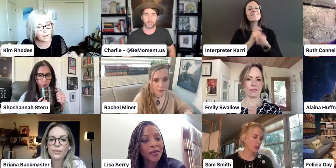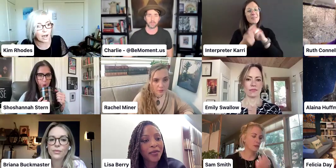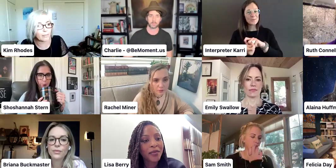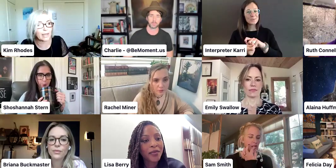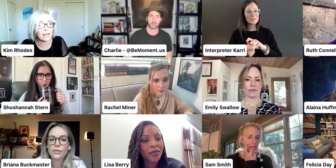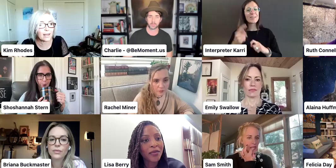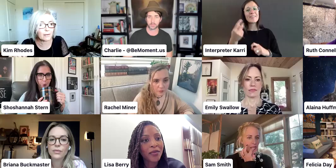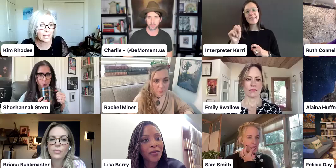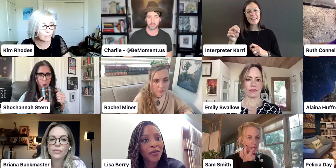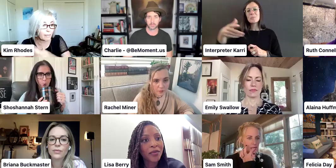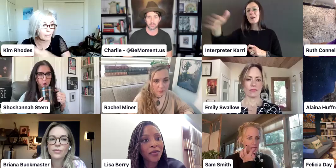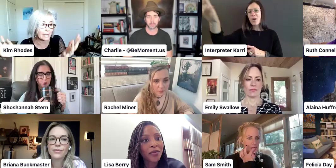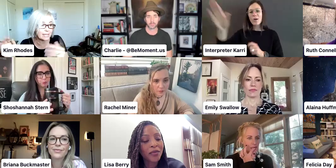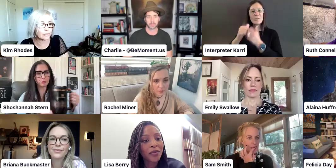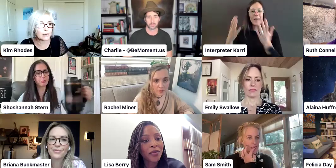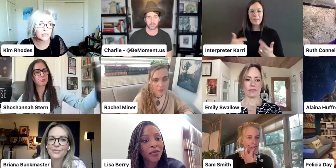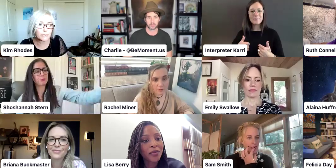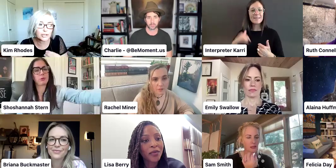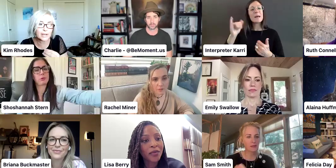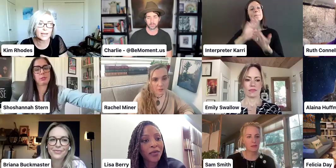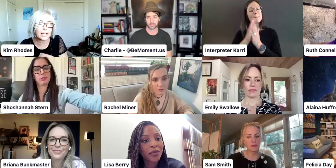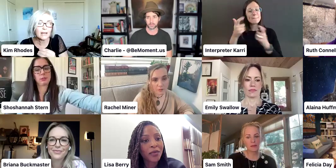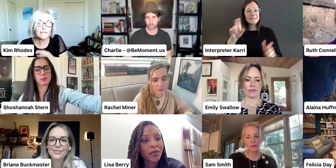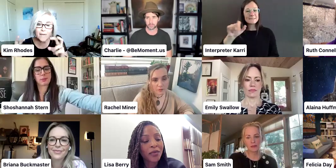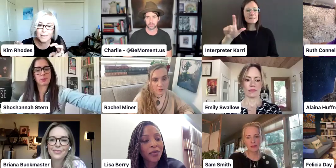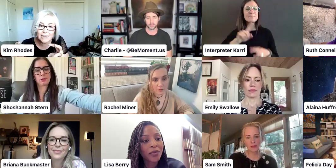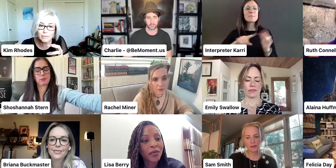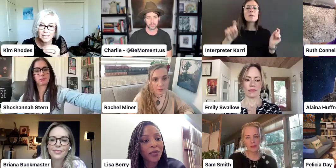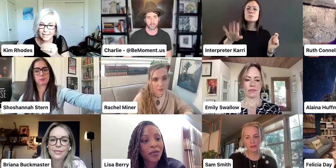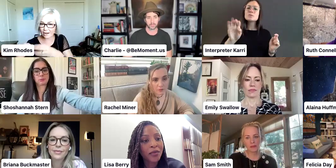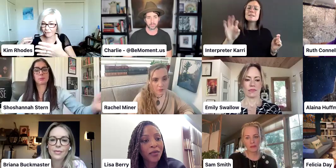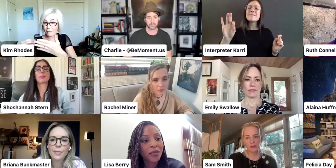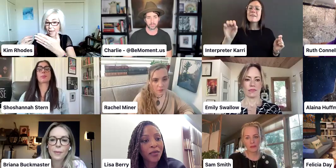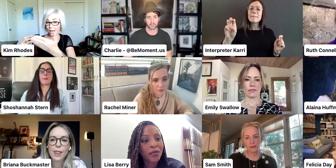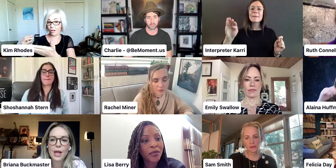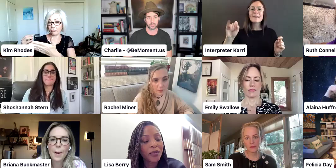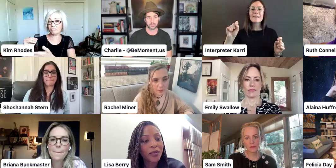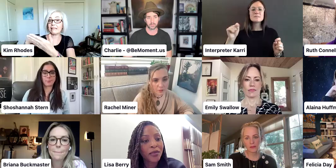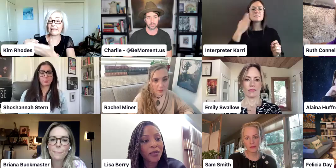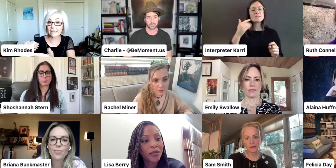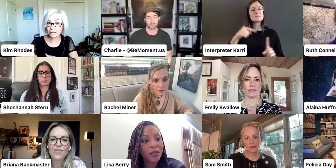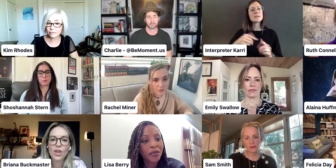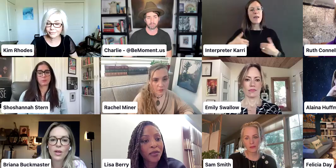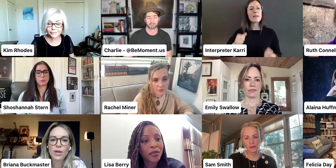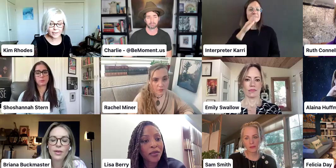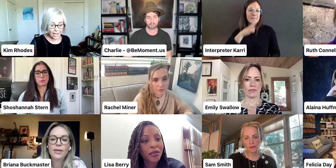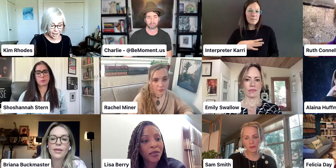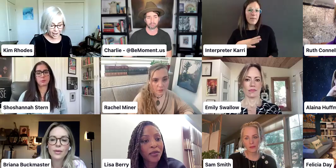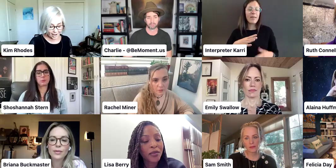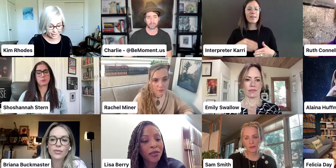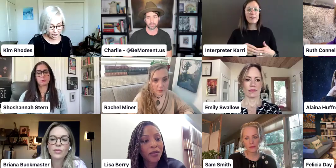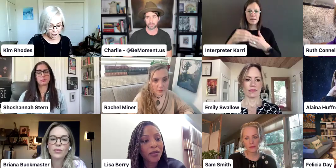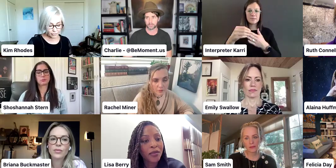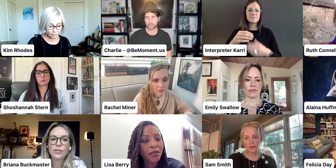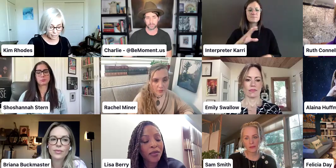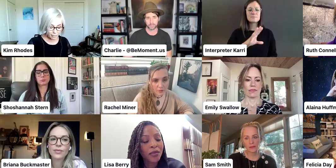went on without me and became a big deal, but it was supposed to be feminist because it had a female lead.